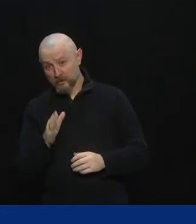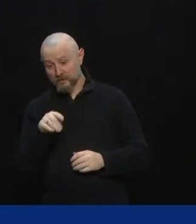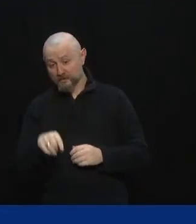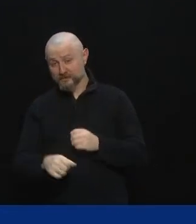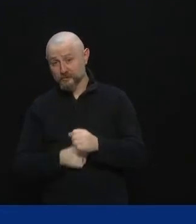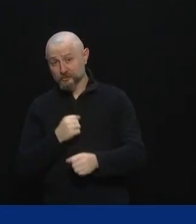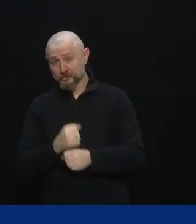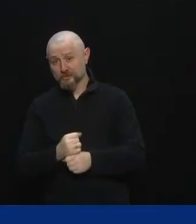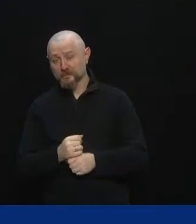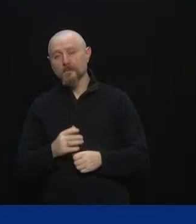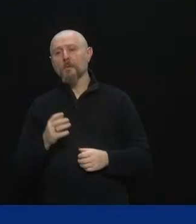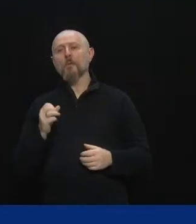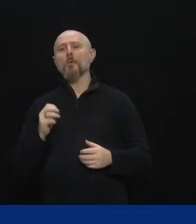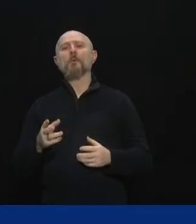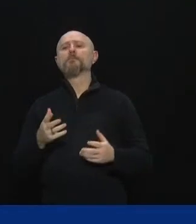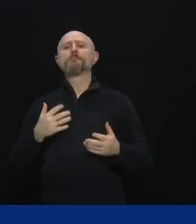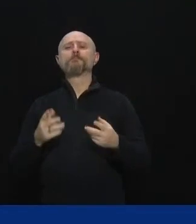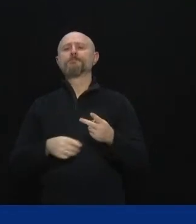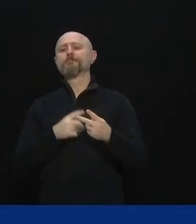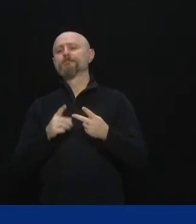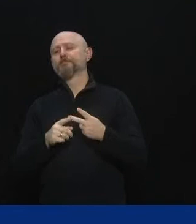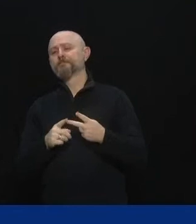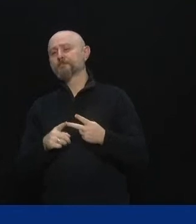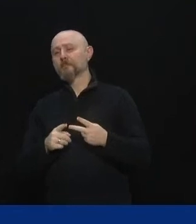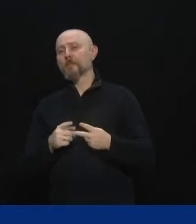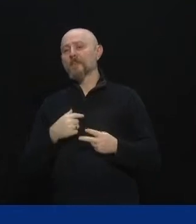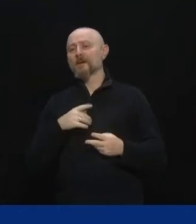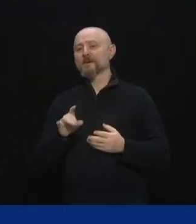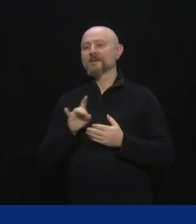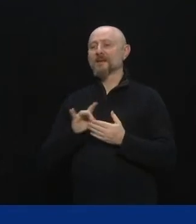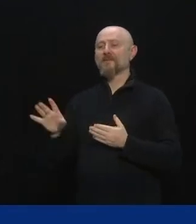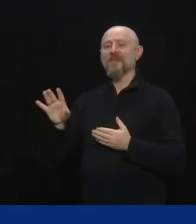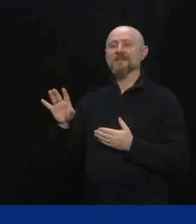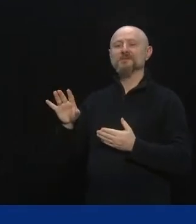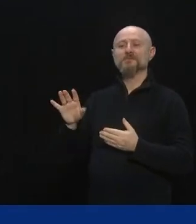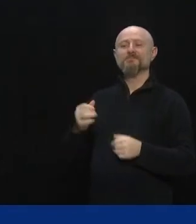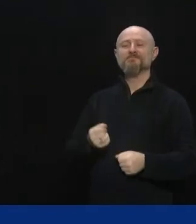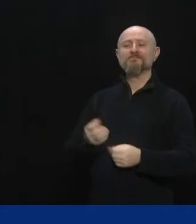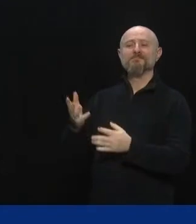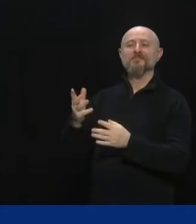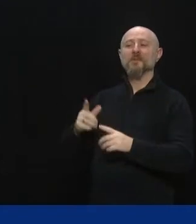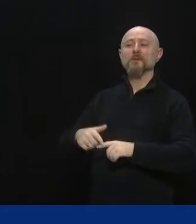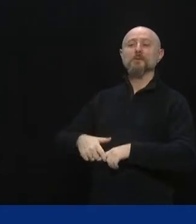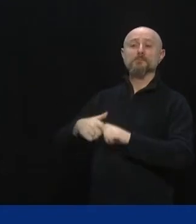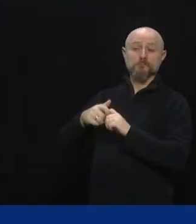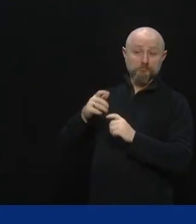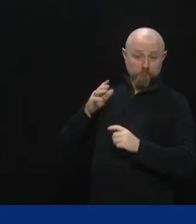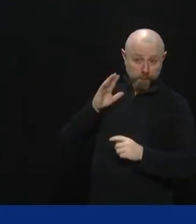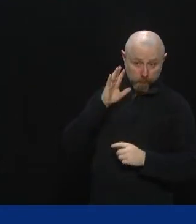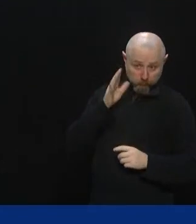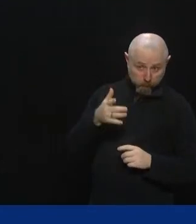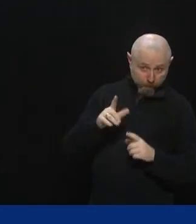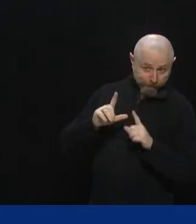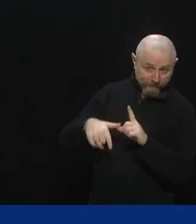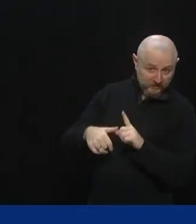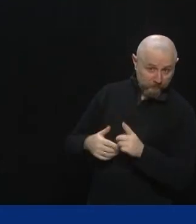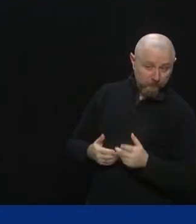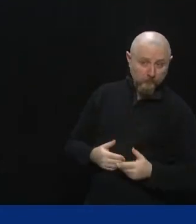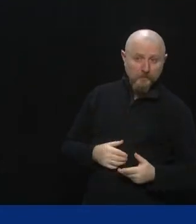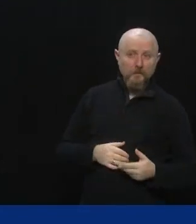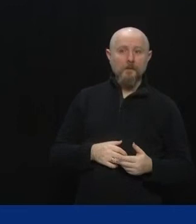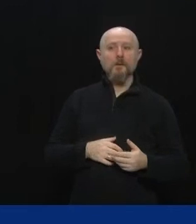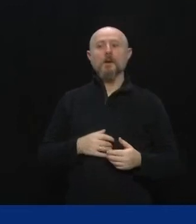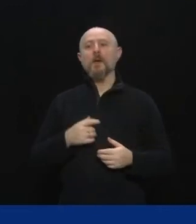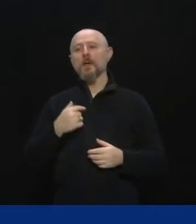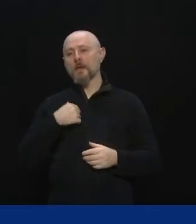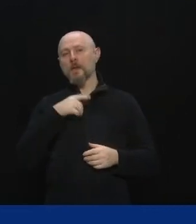need changes? And secondly, the eviction moratorium, are you prepared to let it expire? We're looking at both those issues, Zach, and these are conversations that I'm